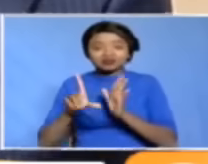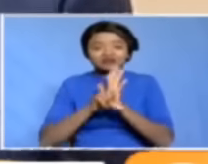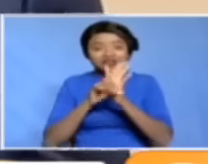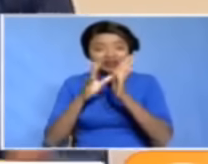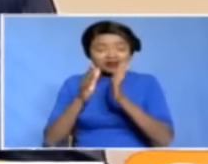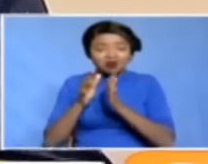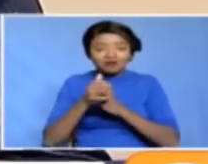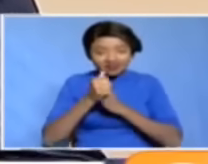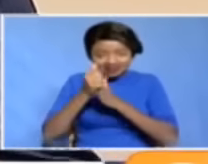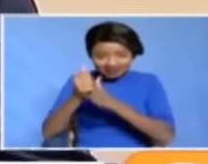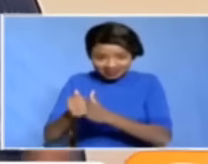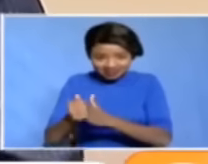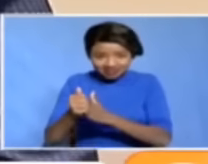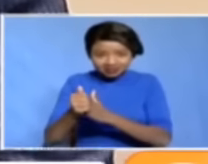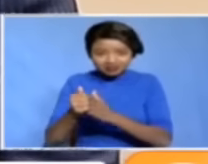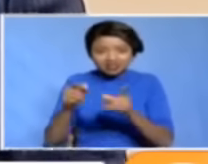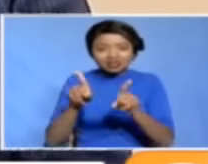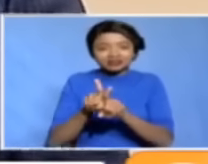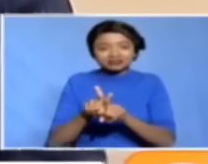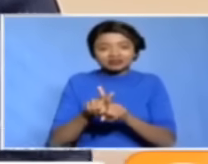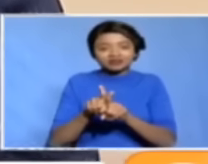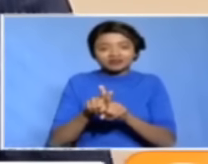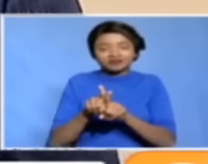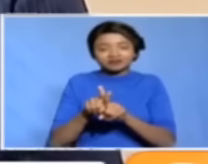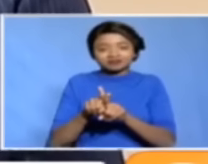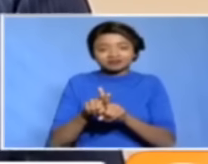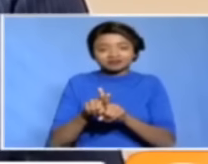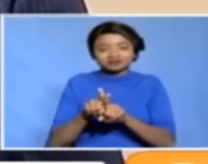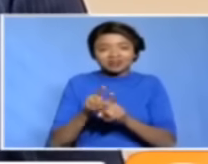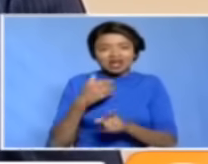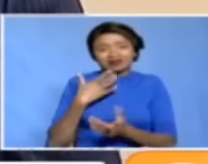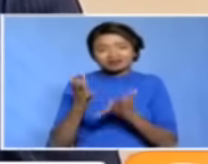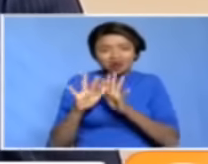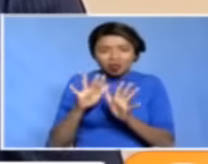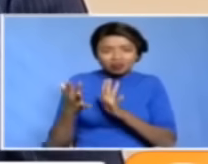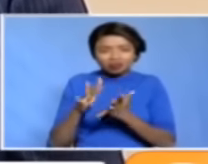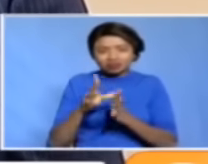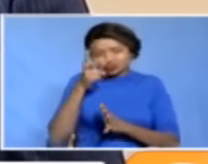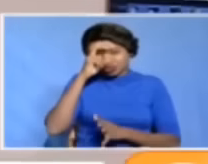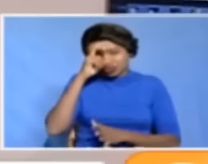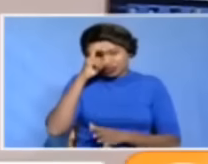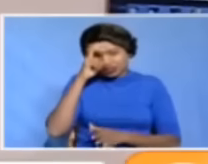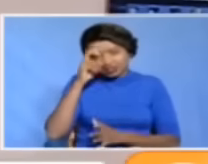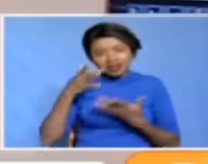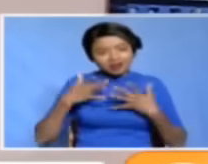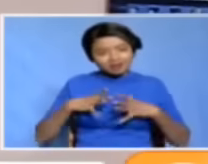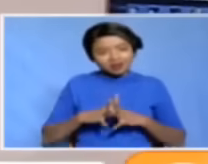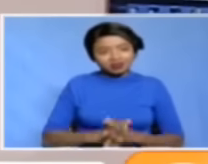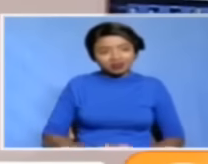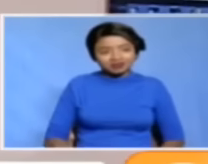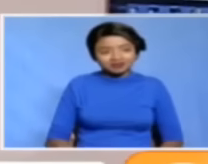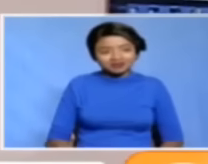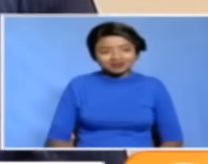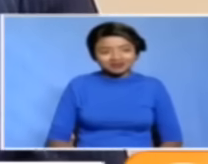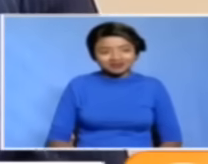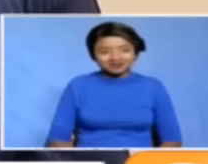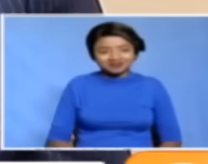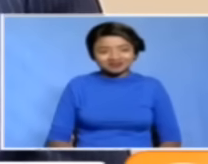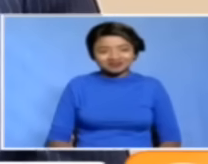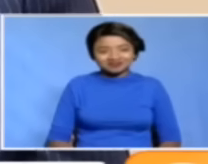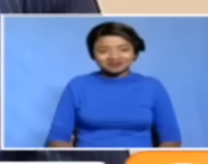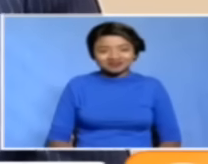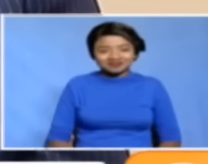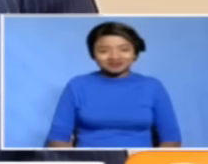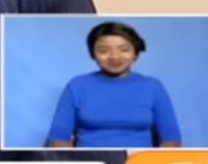houses, so the deputy president and the president. So we're about 20 people. You don't trust the media all the time, do you?